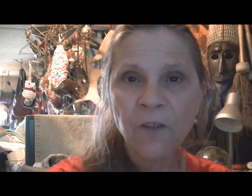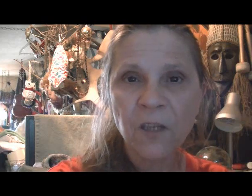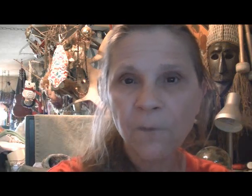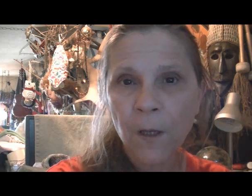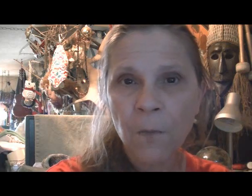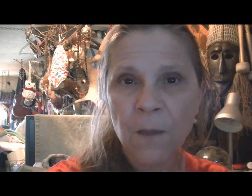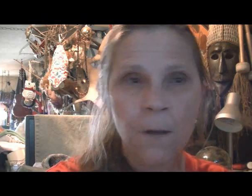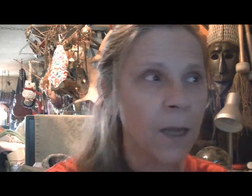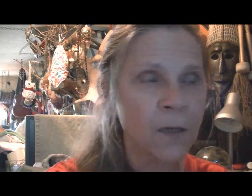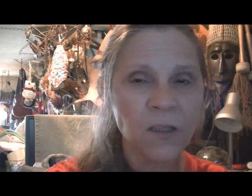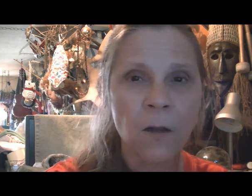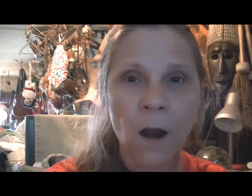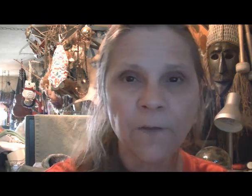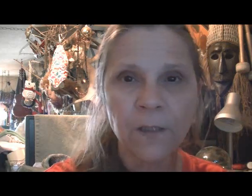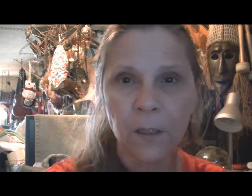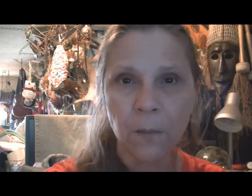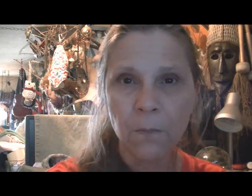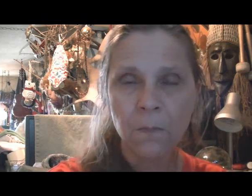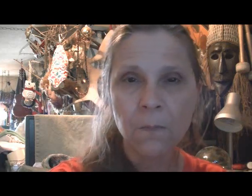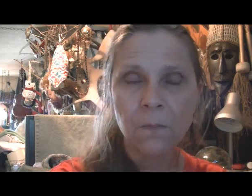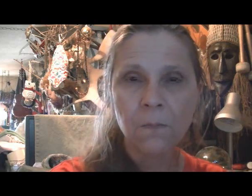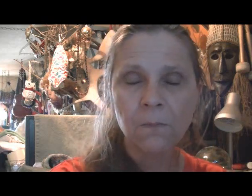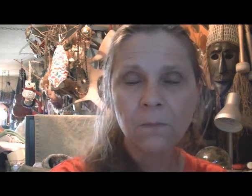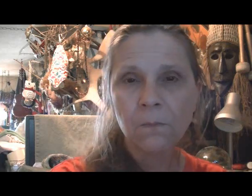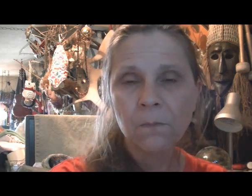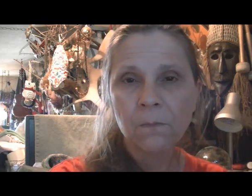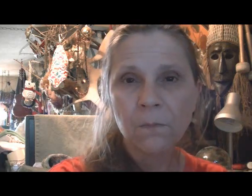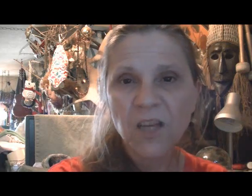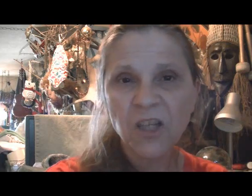They were harvesting fucking people like they're still harvesting them.